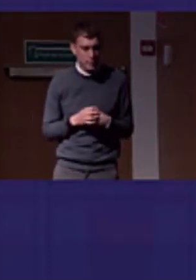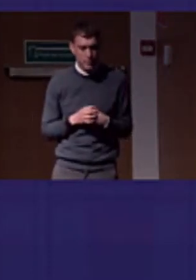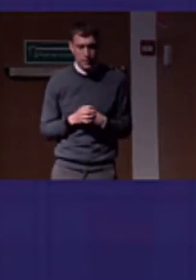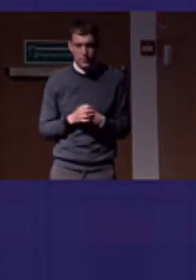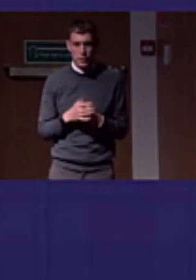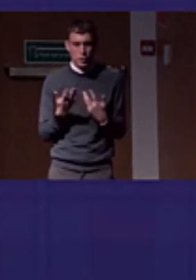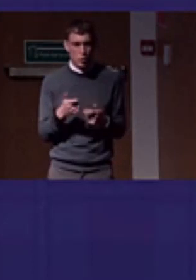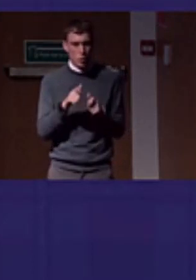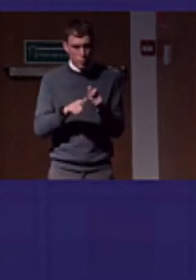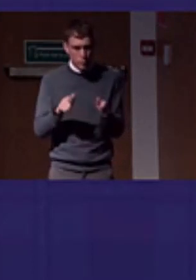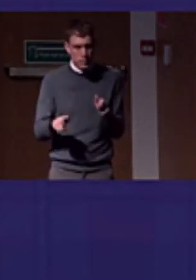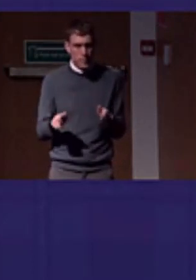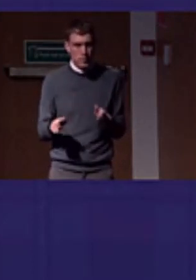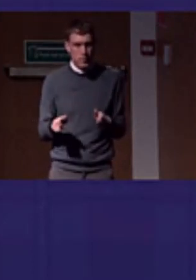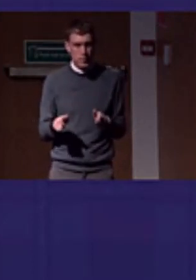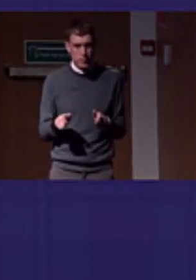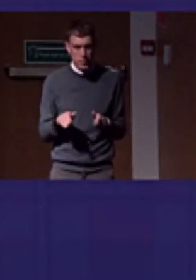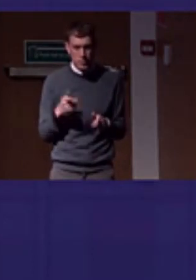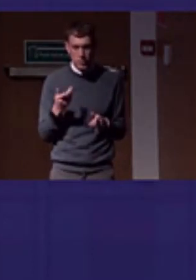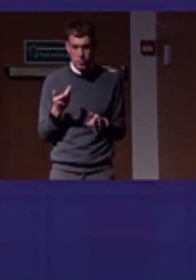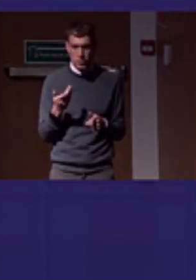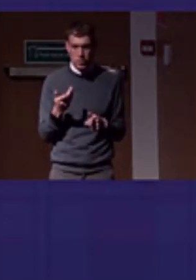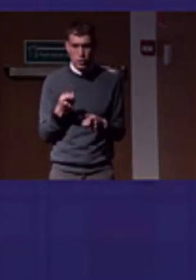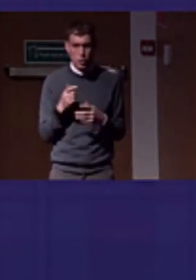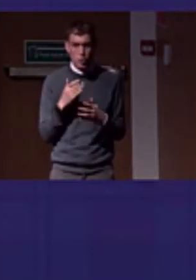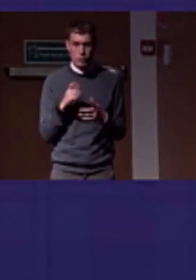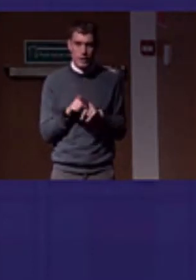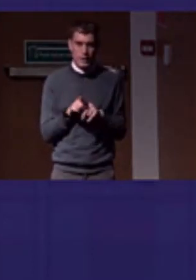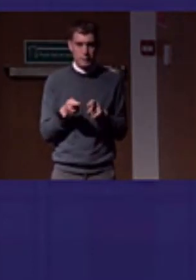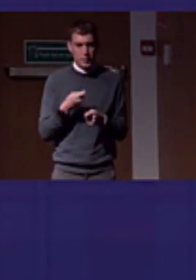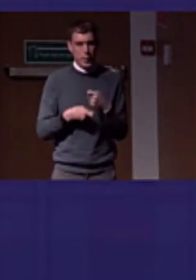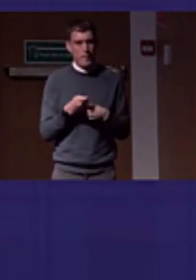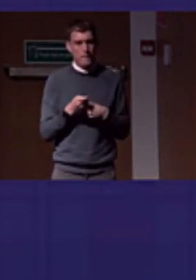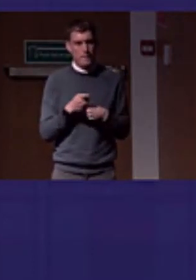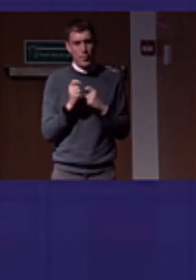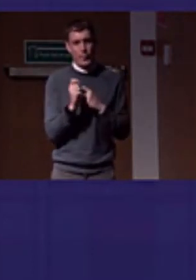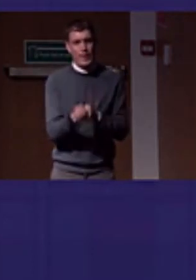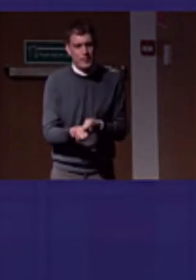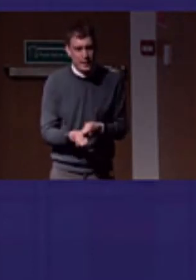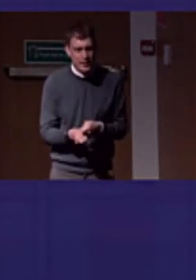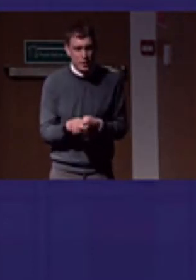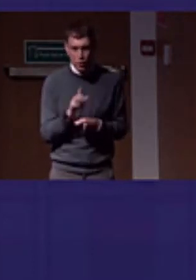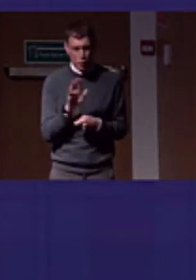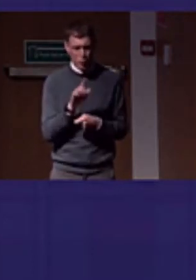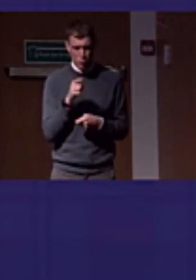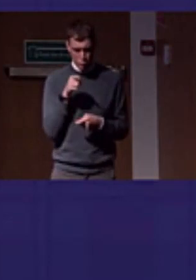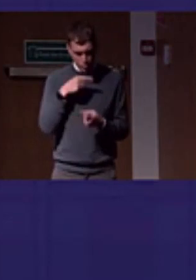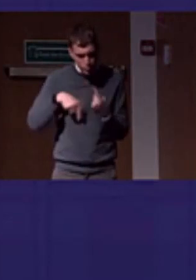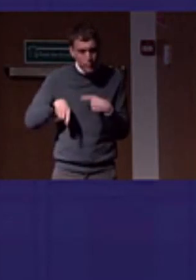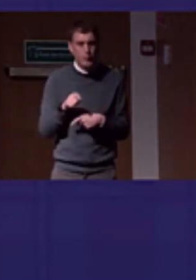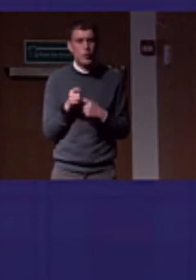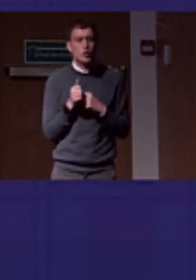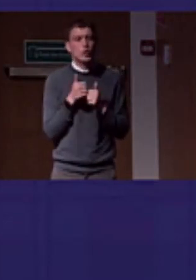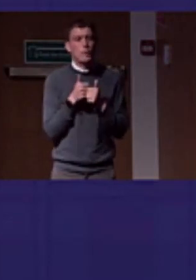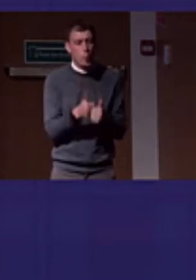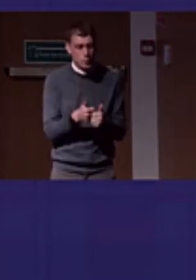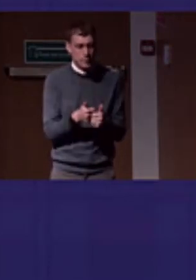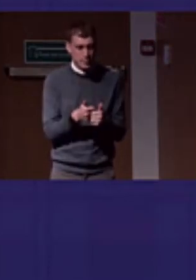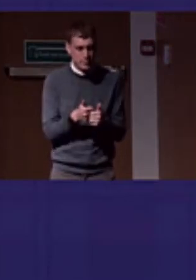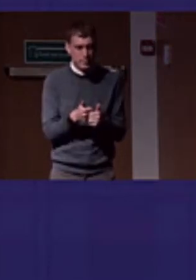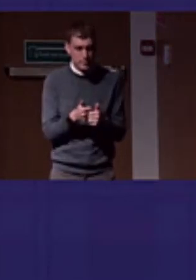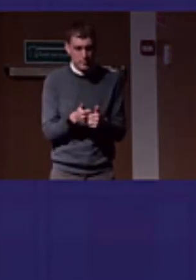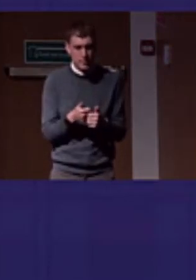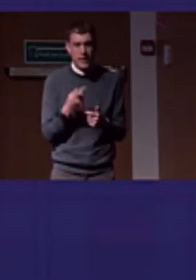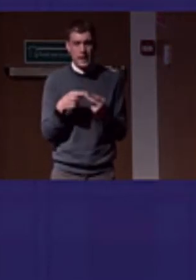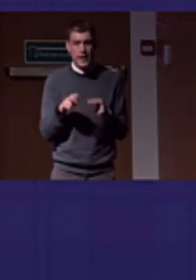there are people who do this. They go into like super therapy mode. I'm like, no, your job is to support what people are asking for. If they ask